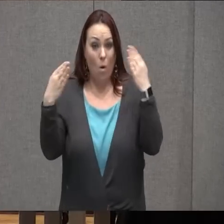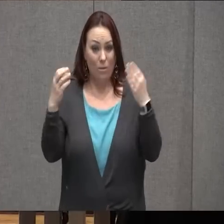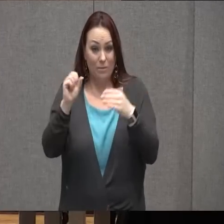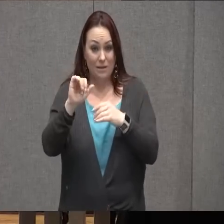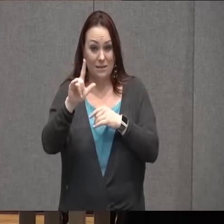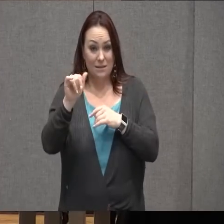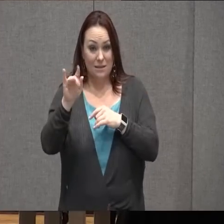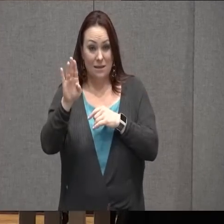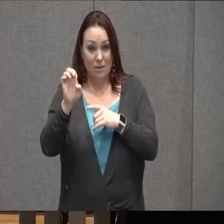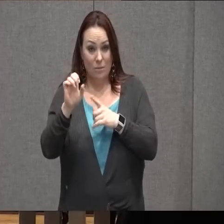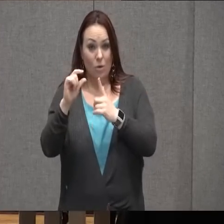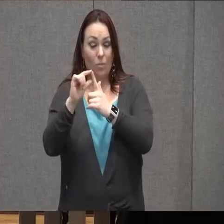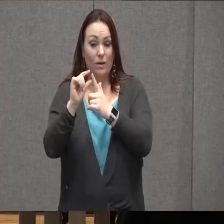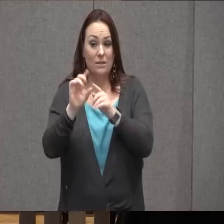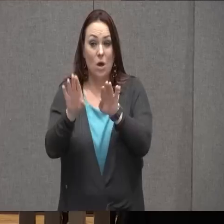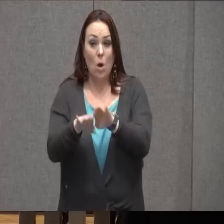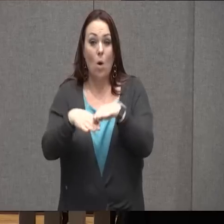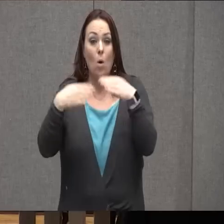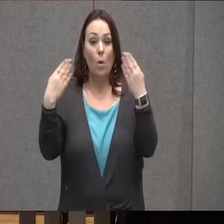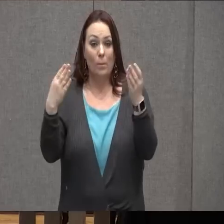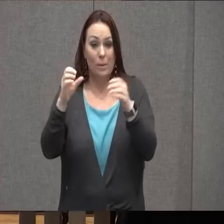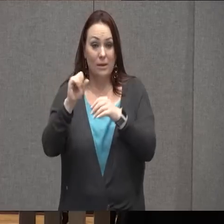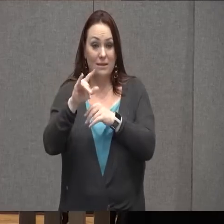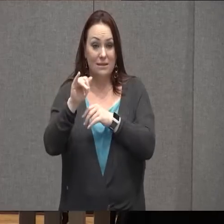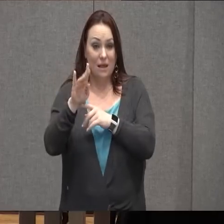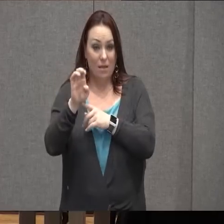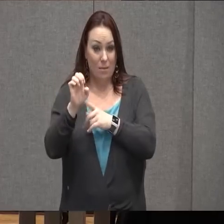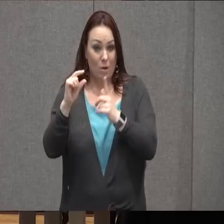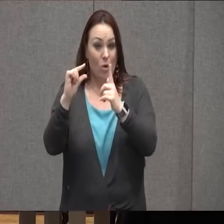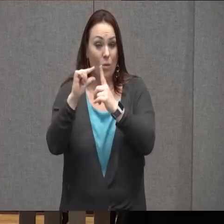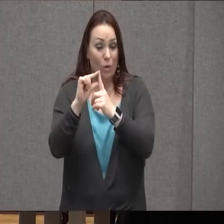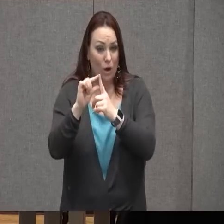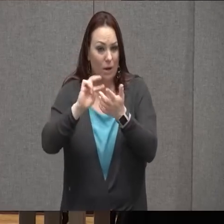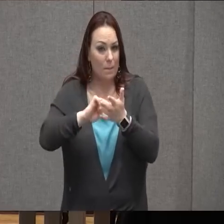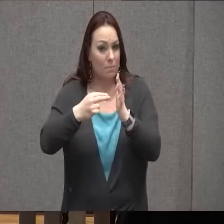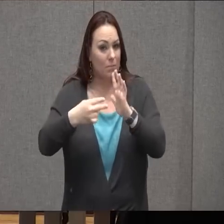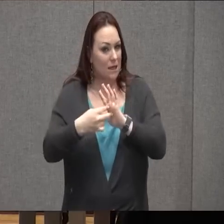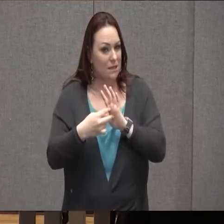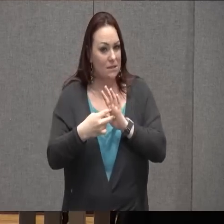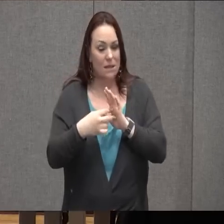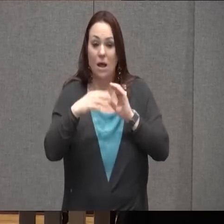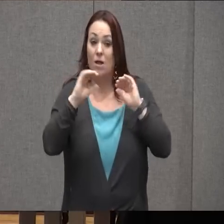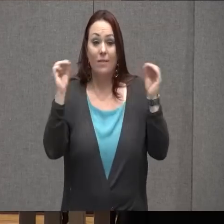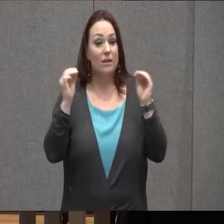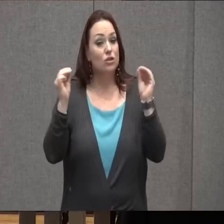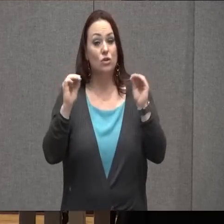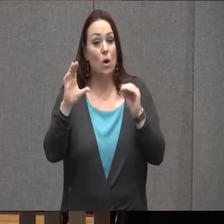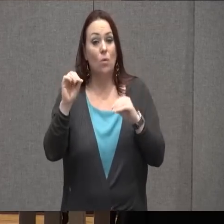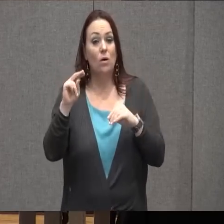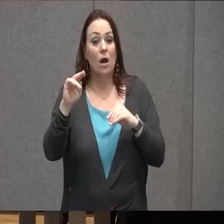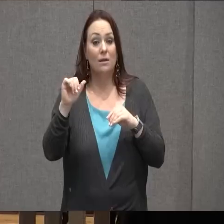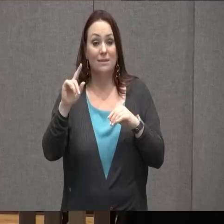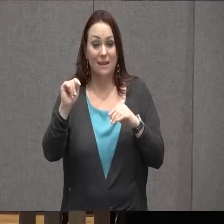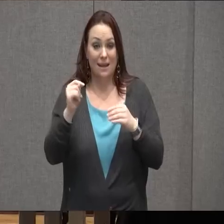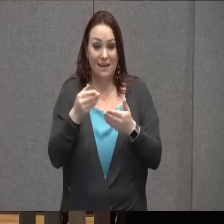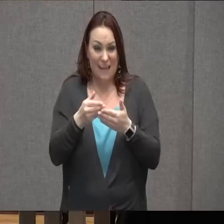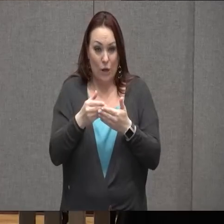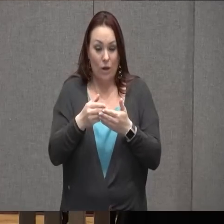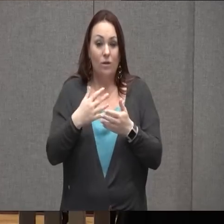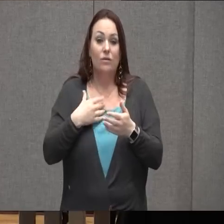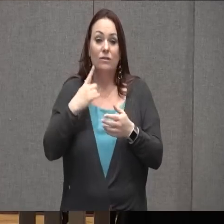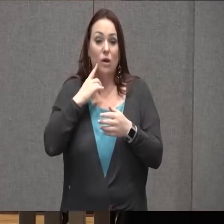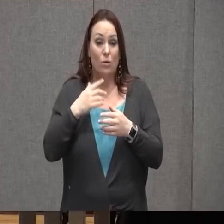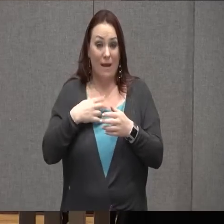words. An open syllable word makes, there's no consonant next to it following the